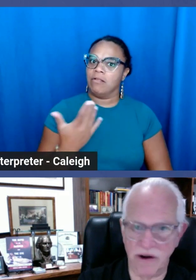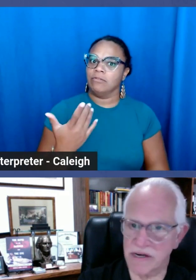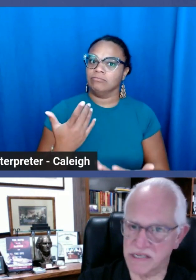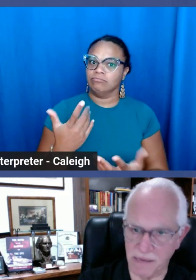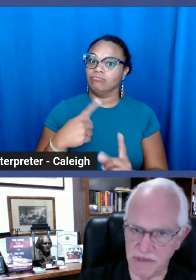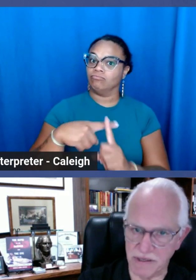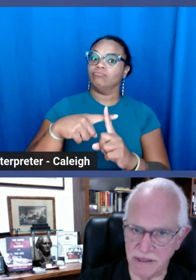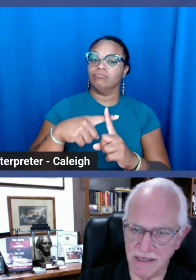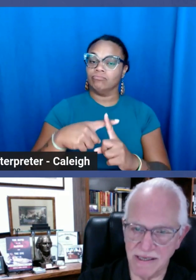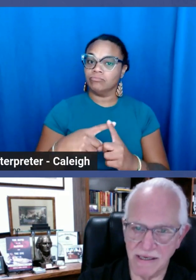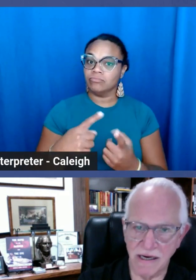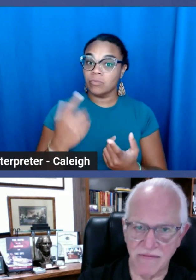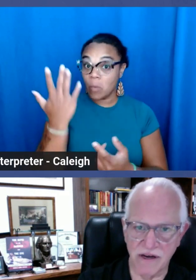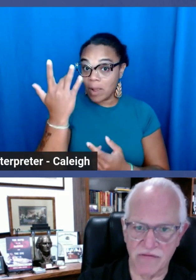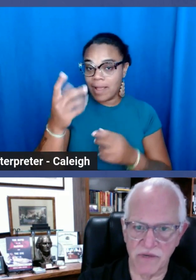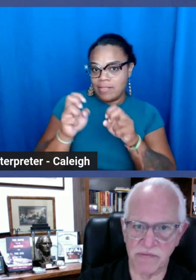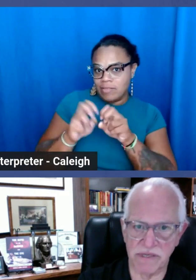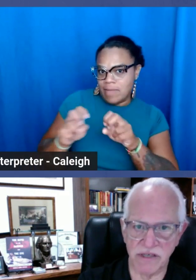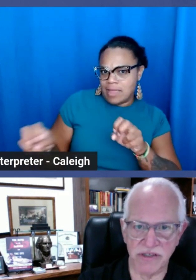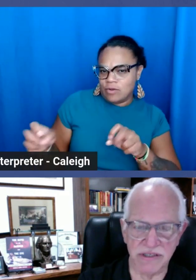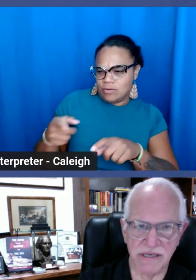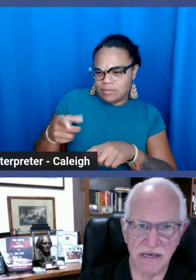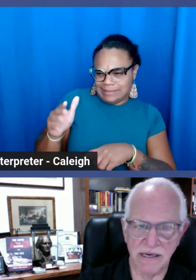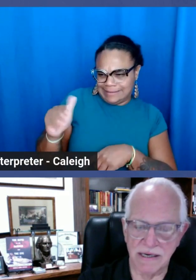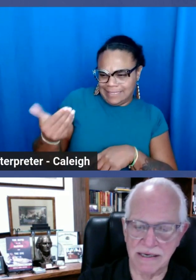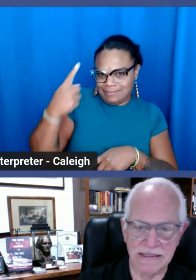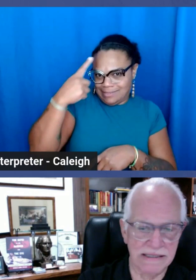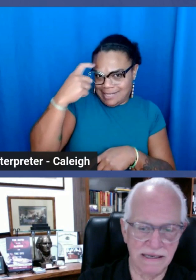be very skeptical of the government's position.